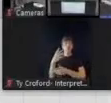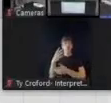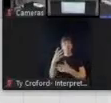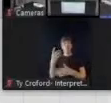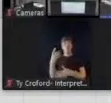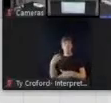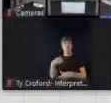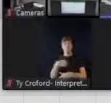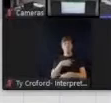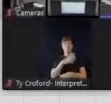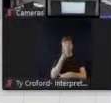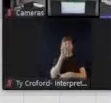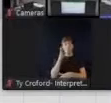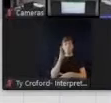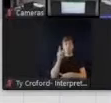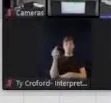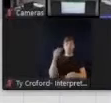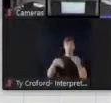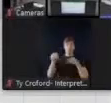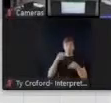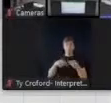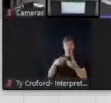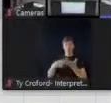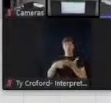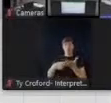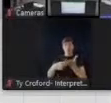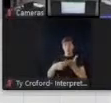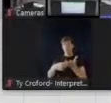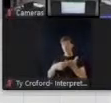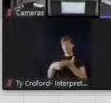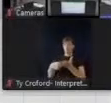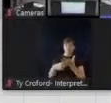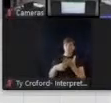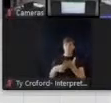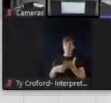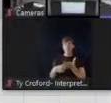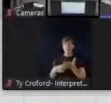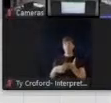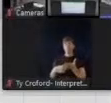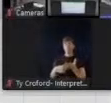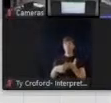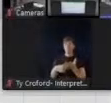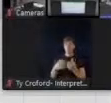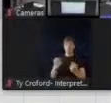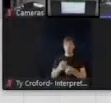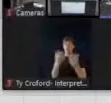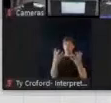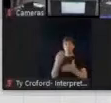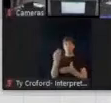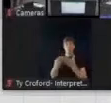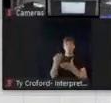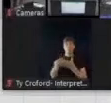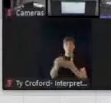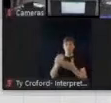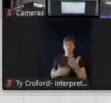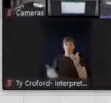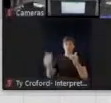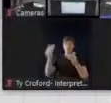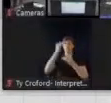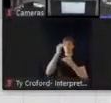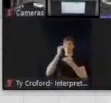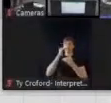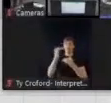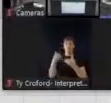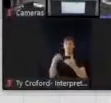come back and talk about the disposition of any of the funds that are over and above the policy